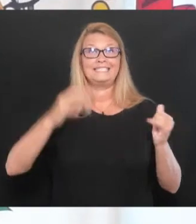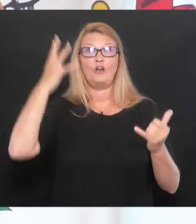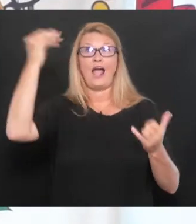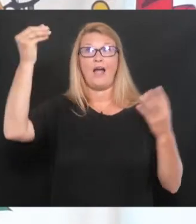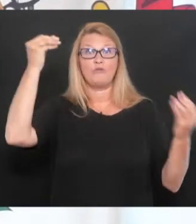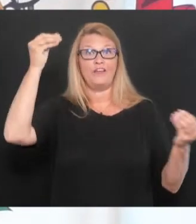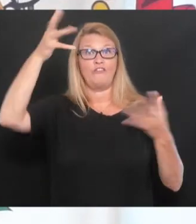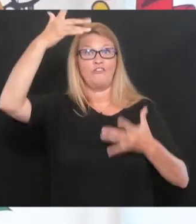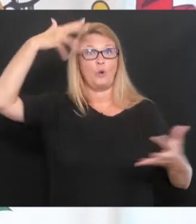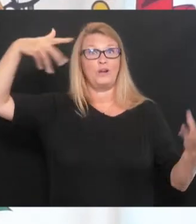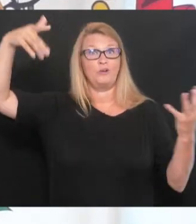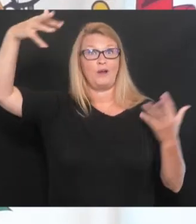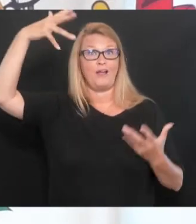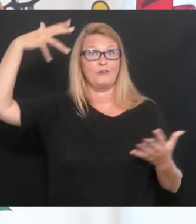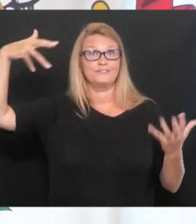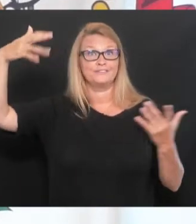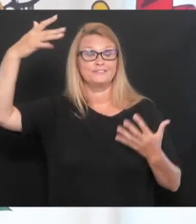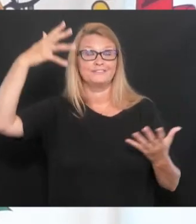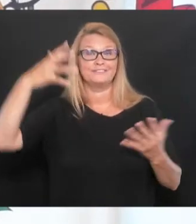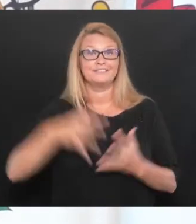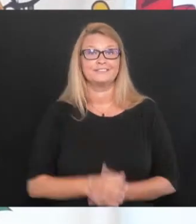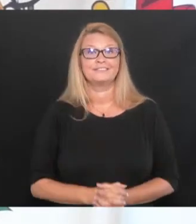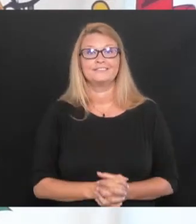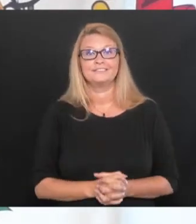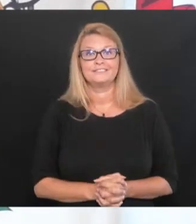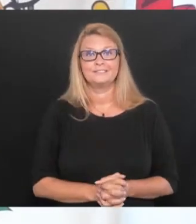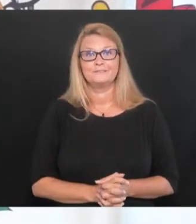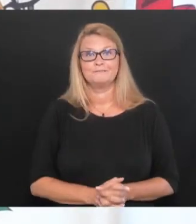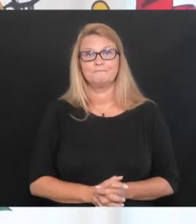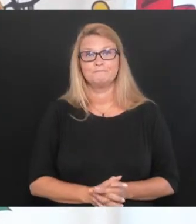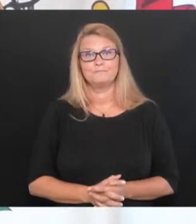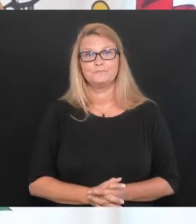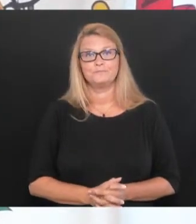there. Now,